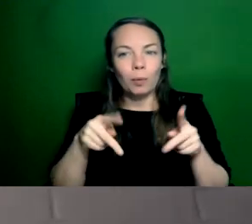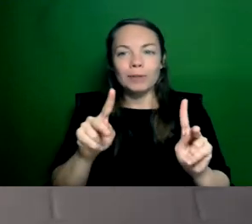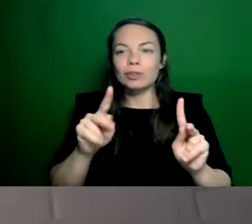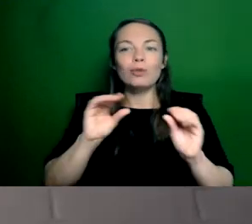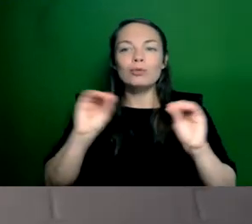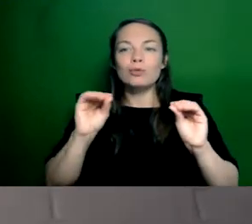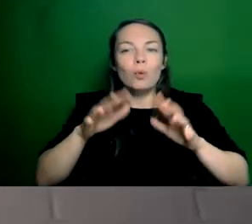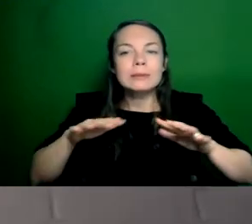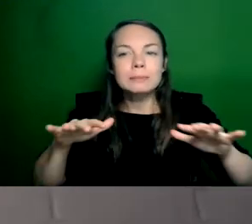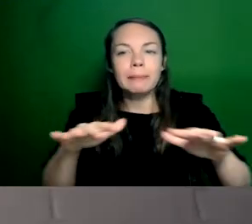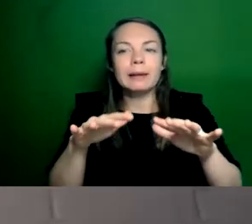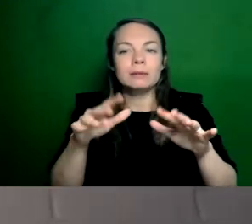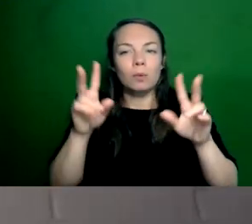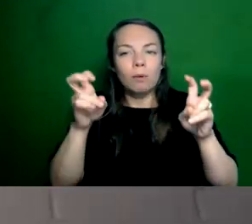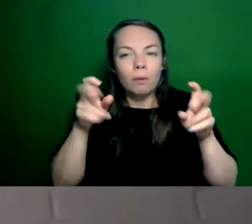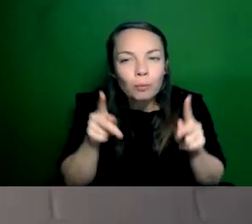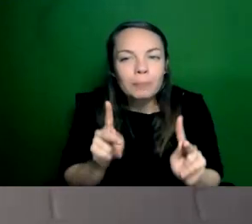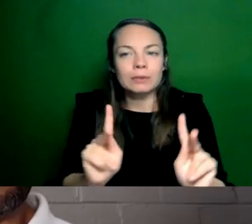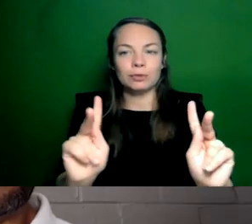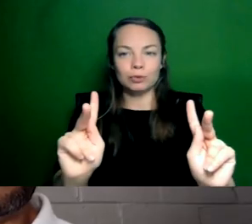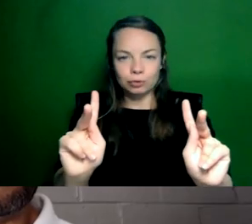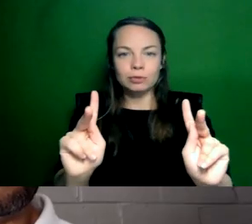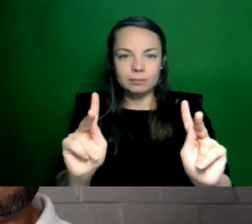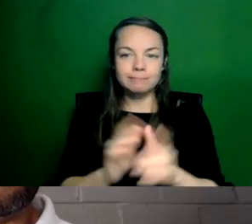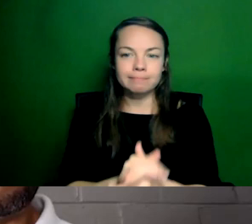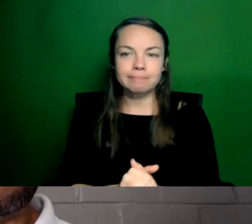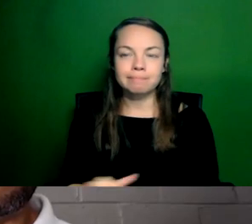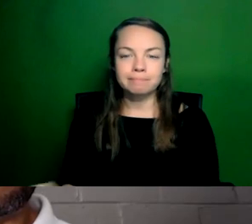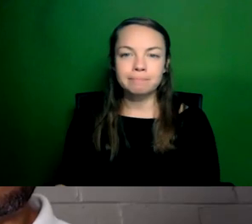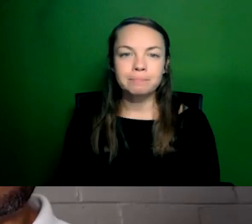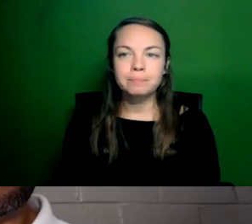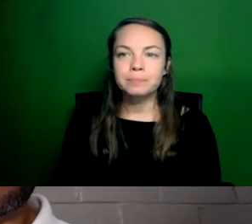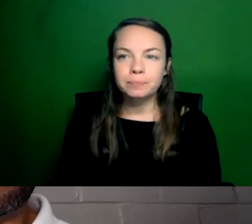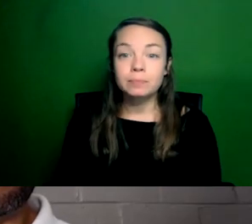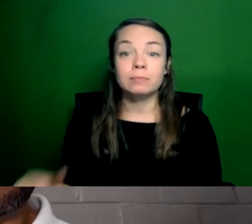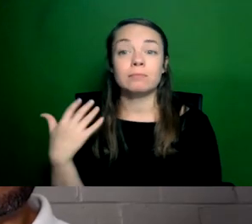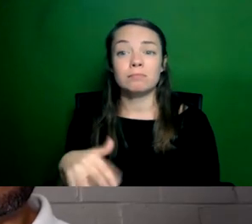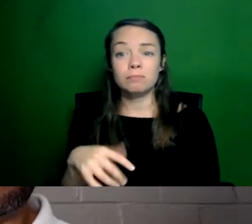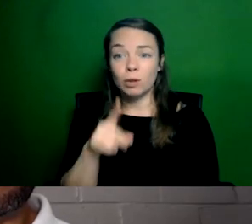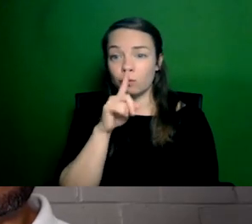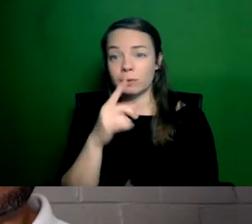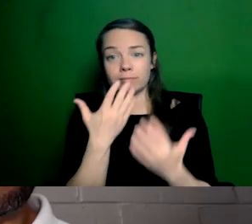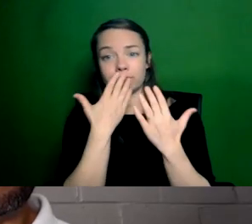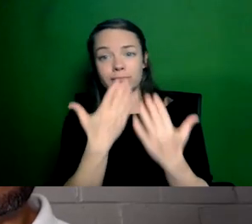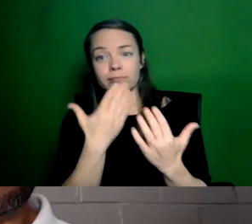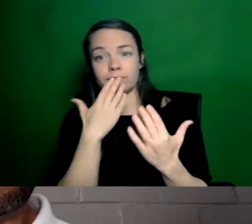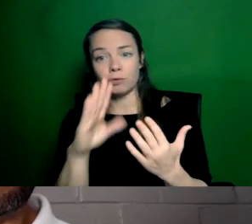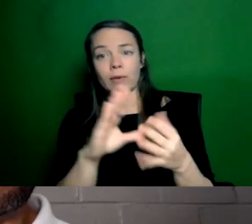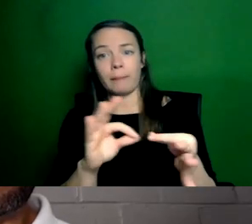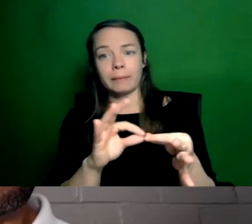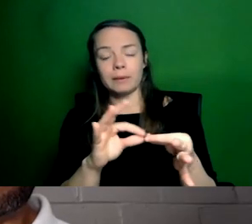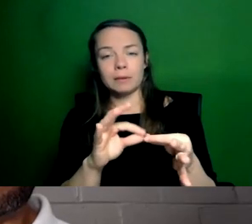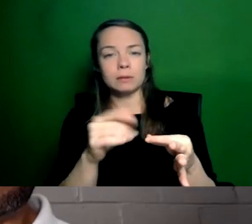do anything different than what it dictates. So really appreciate all of that. And there's so many layers here,